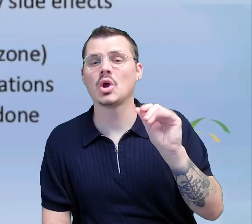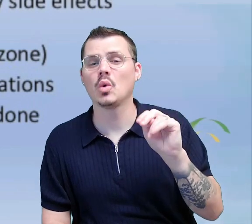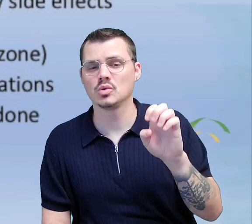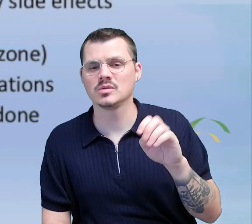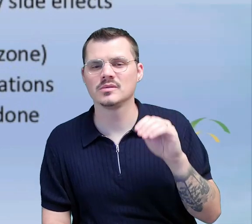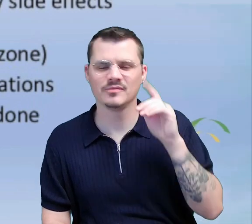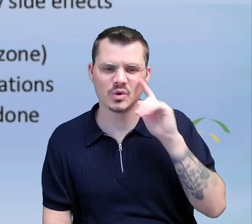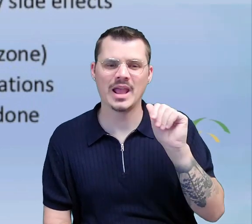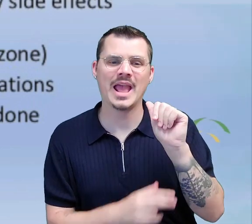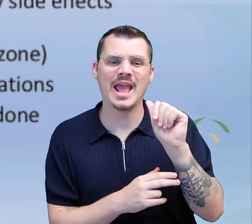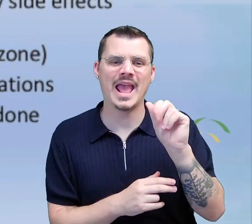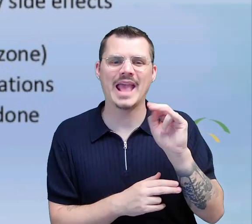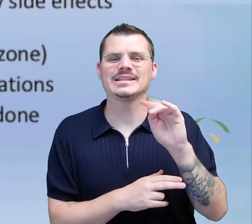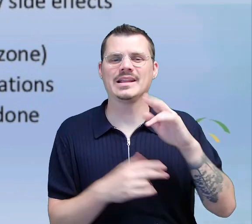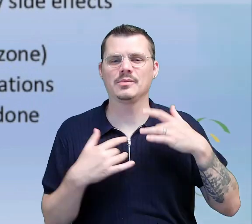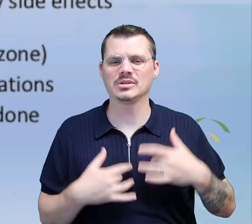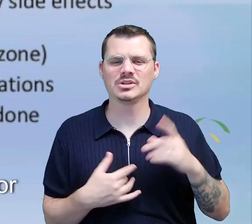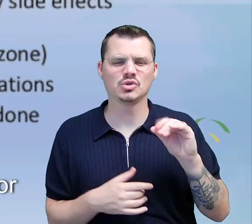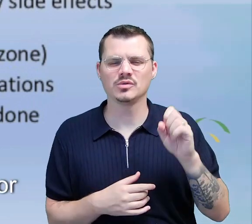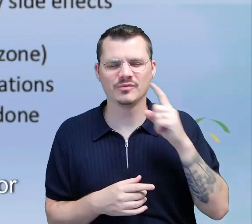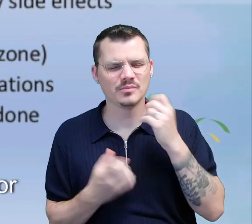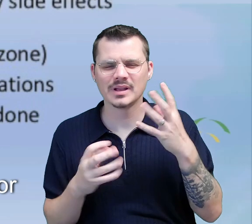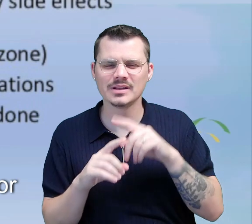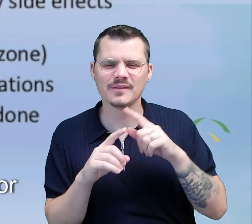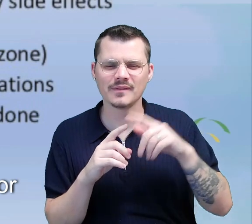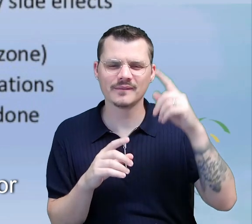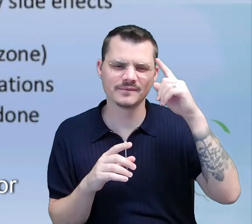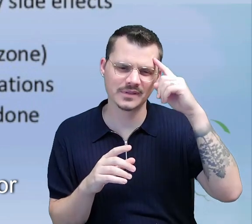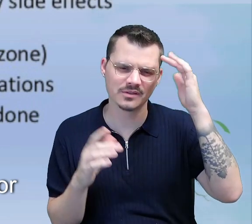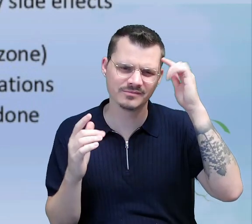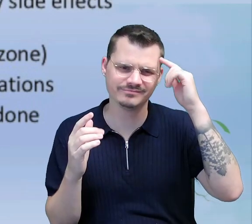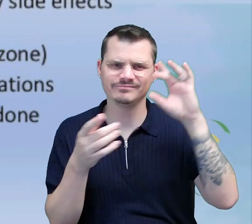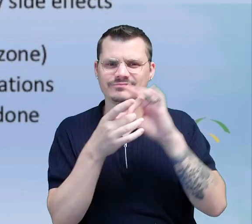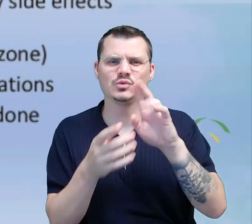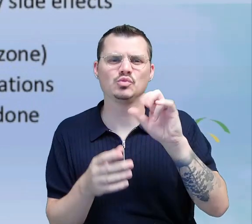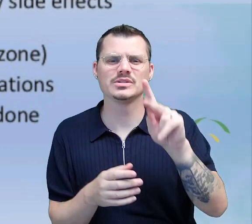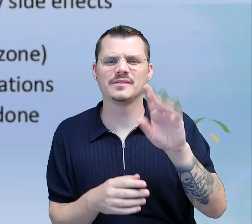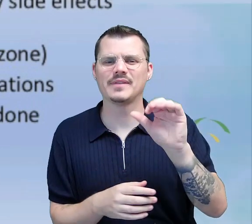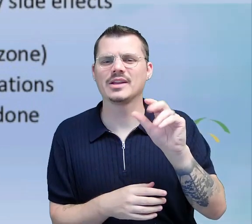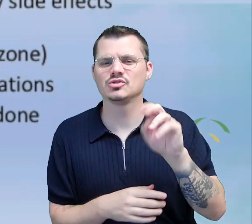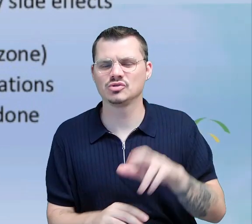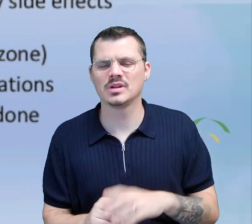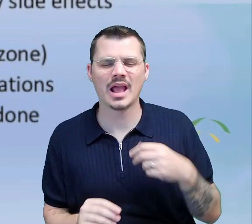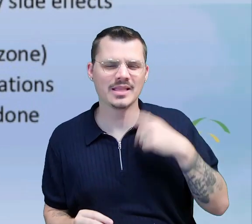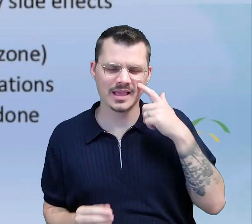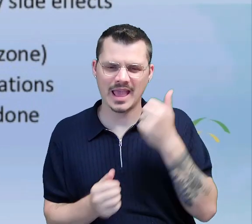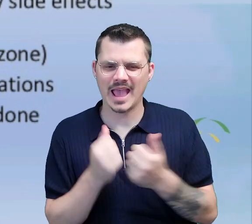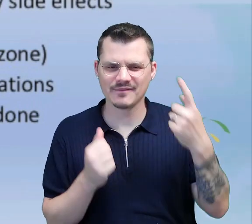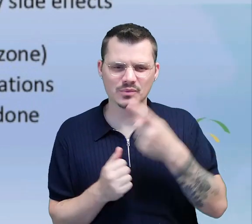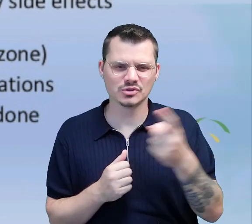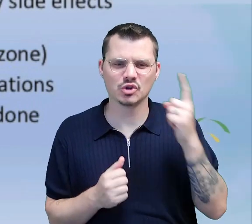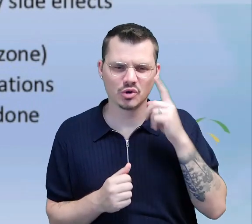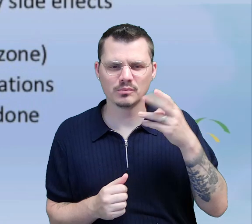at antidepressant doses, just for all kinds of physiologic risk factor issues. And I think everybody's heard